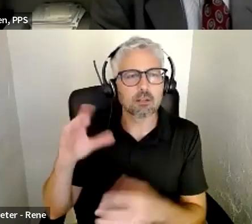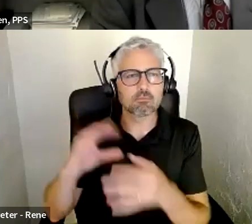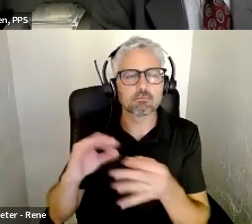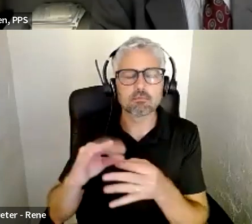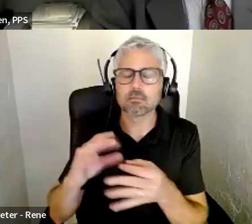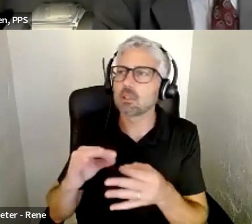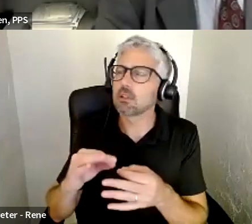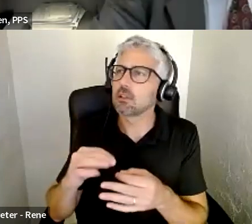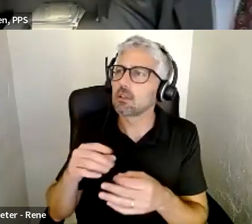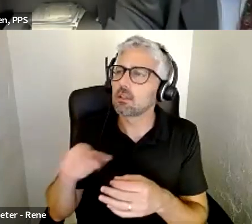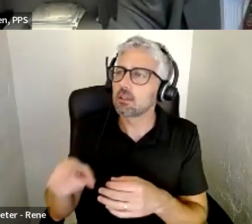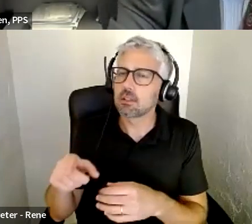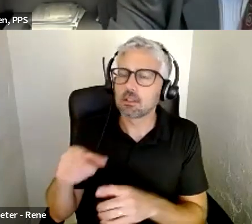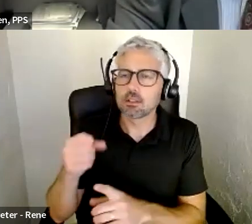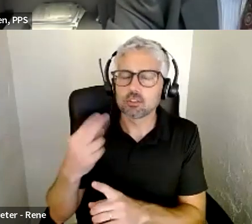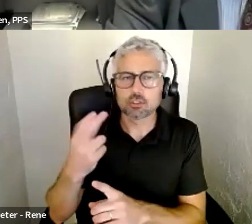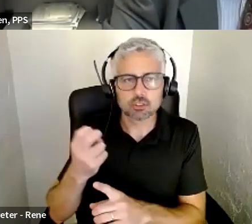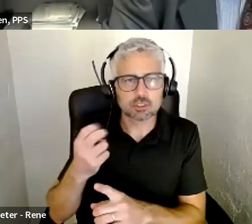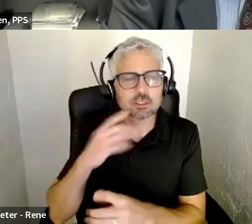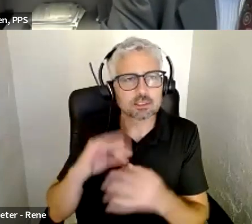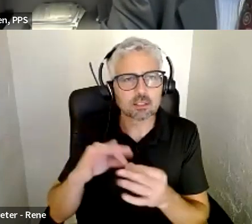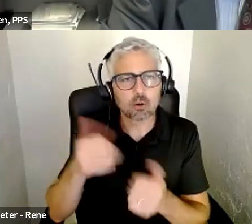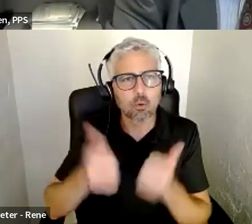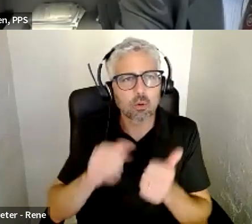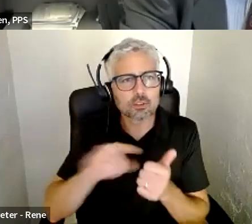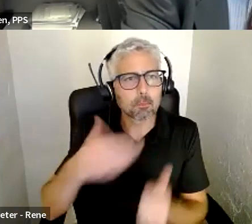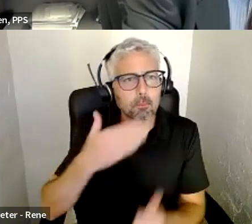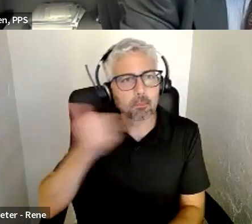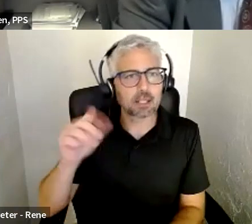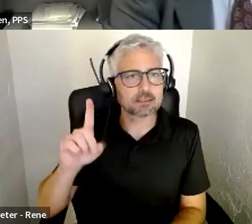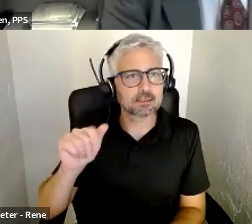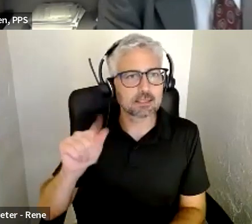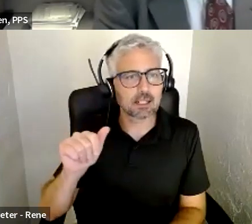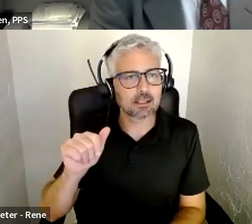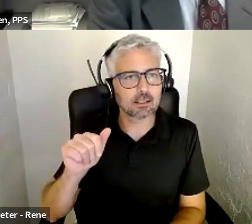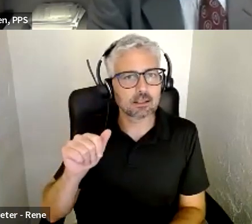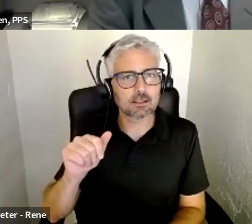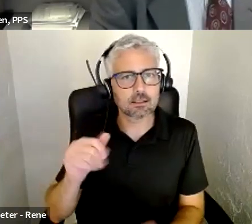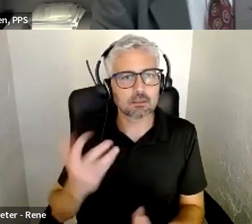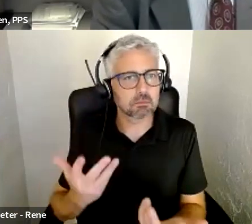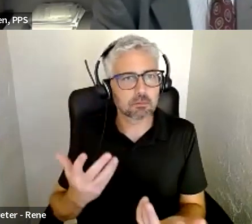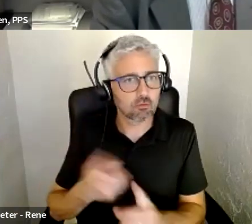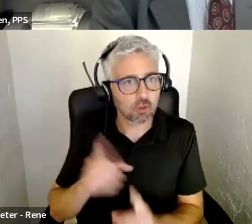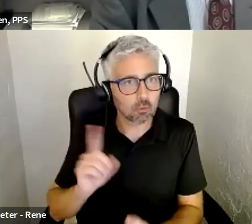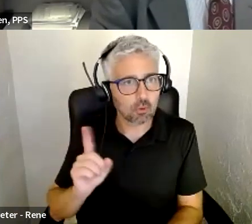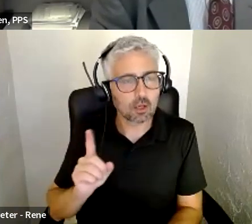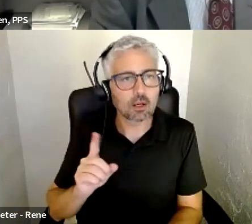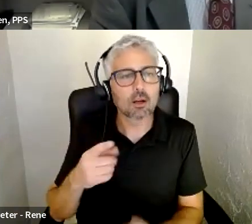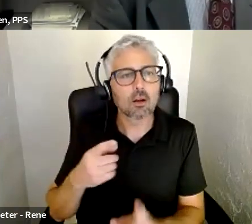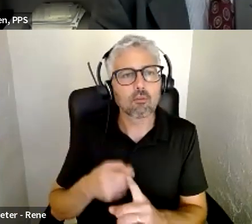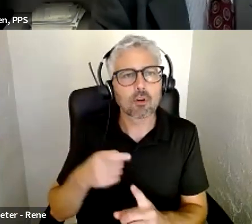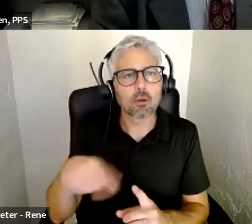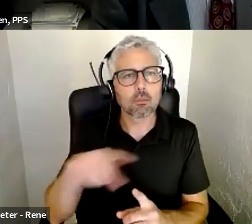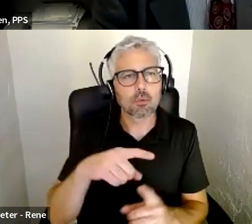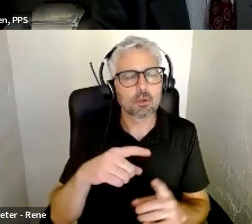are that she identified as being the best right now are the data yielded from the Safer